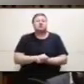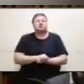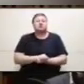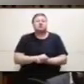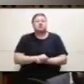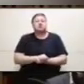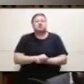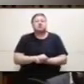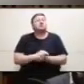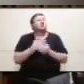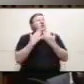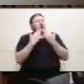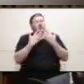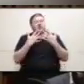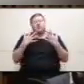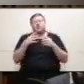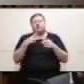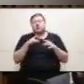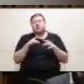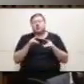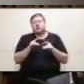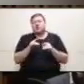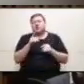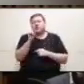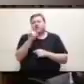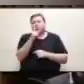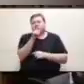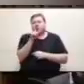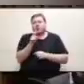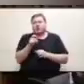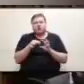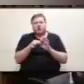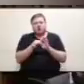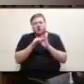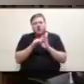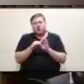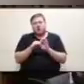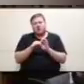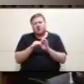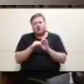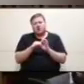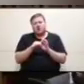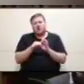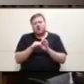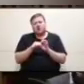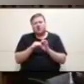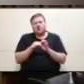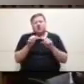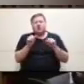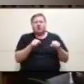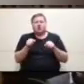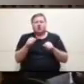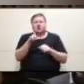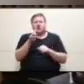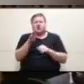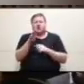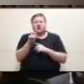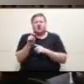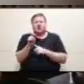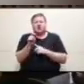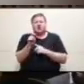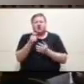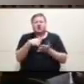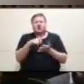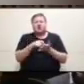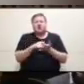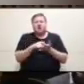Thank you very much, Chair. The first question that relates to acknowledgement of debt that was signed by the mayor